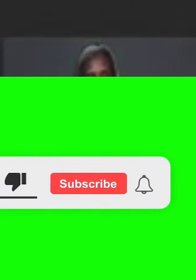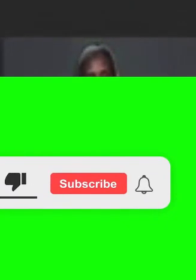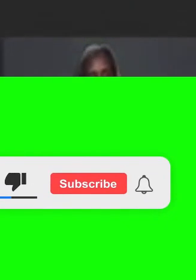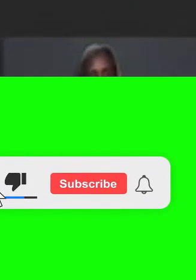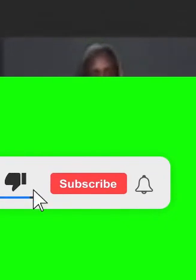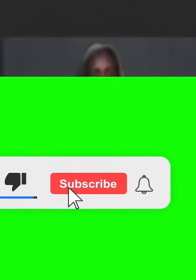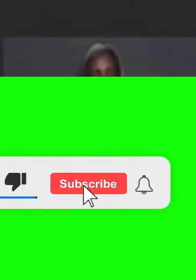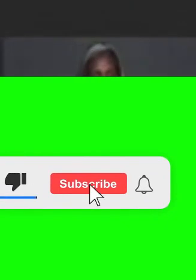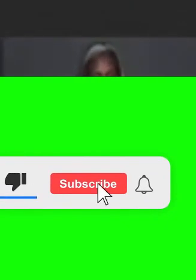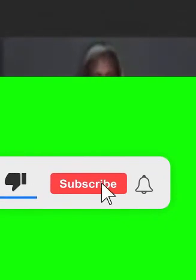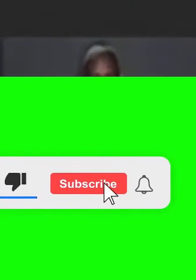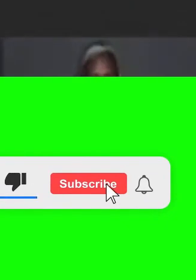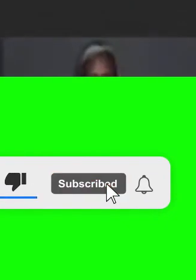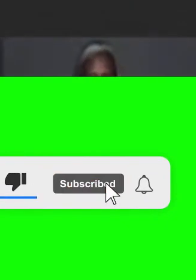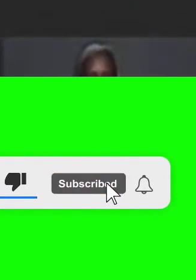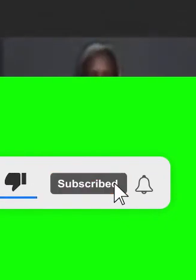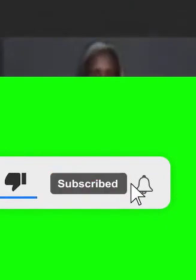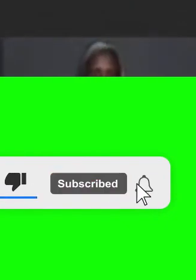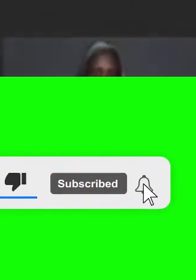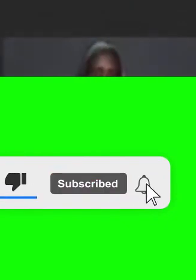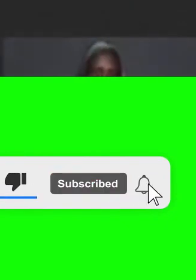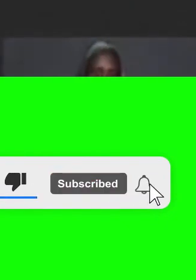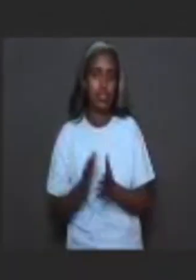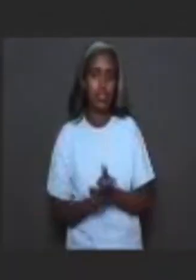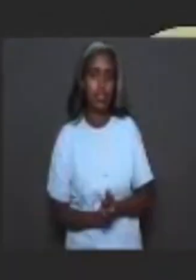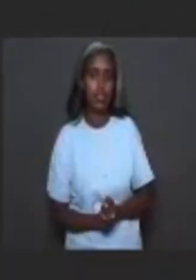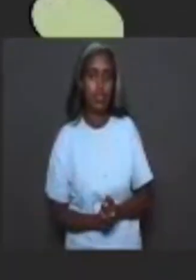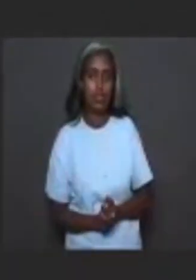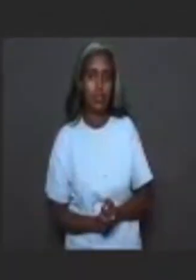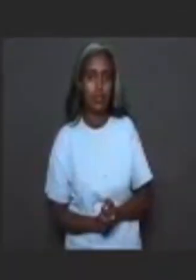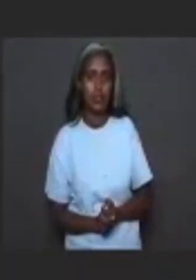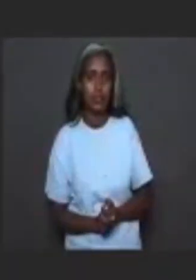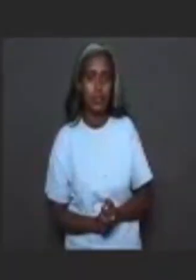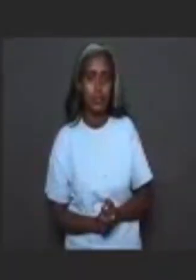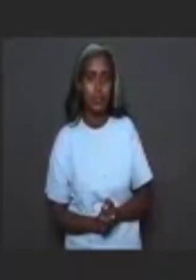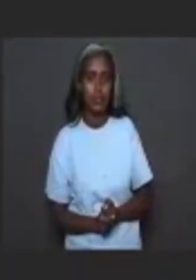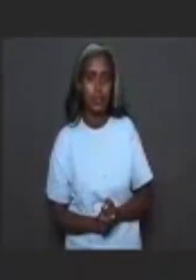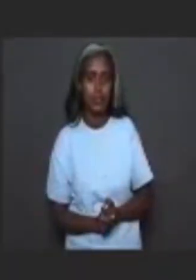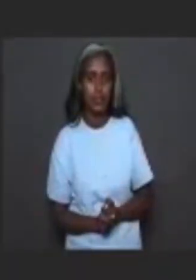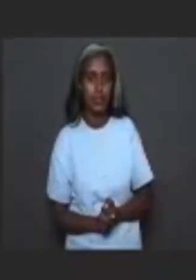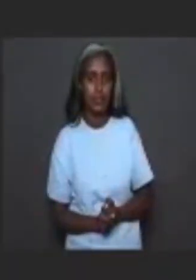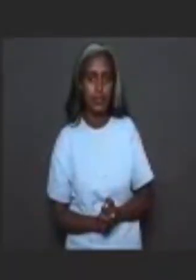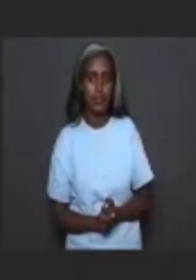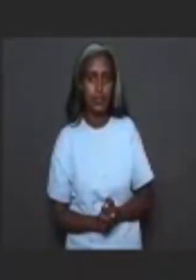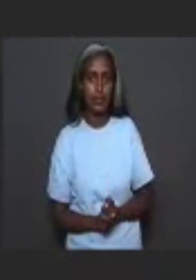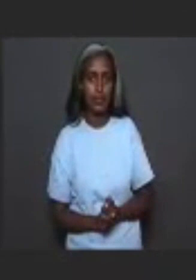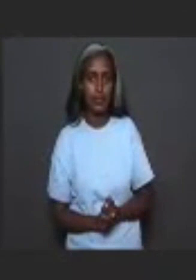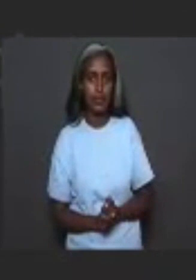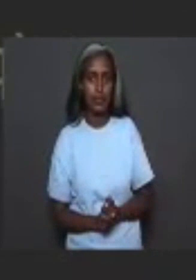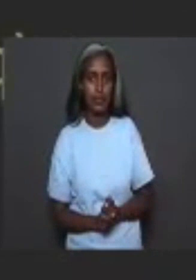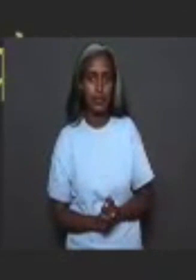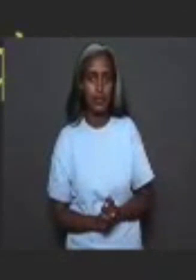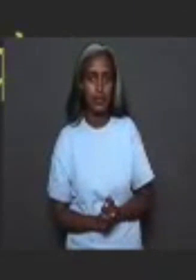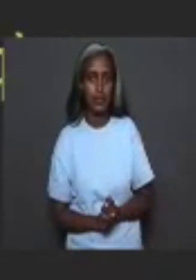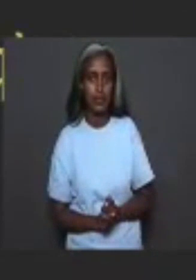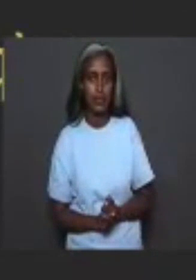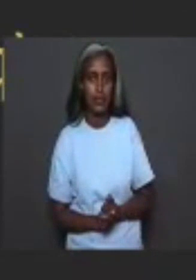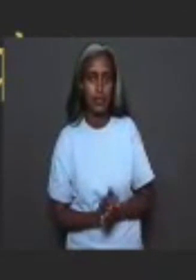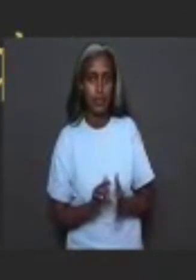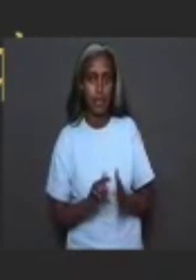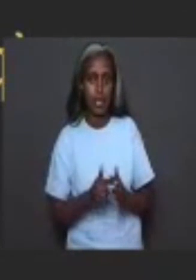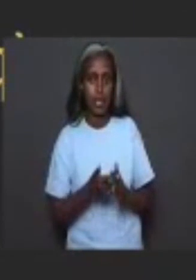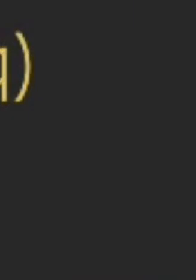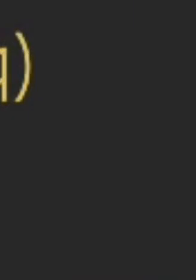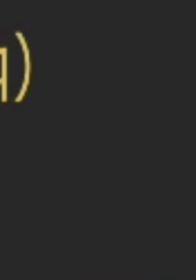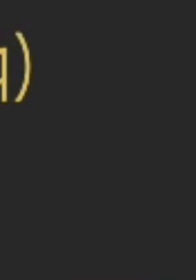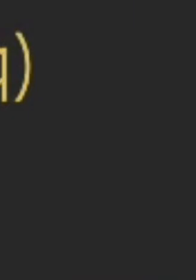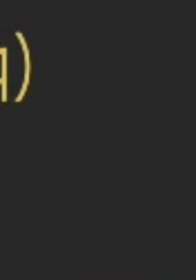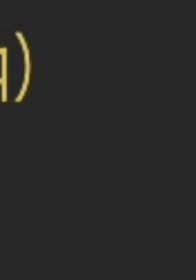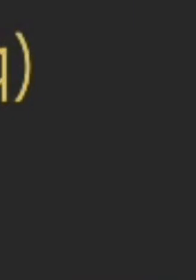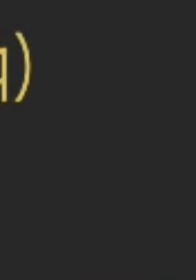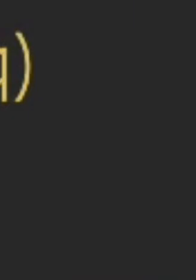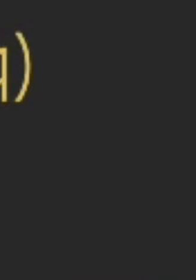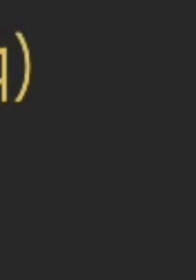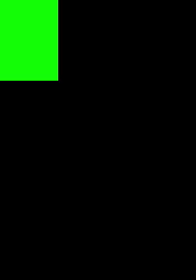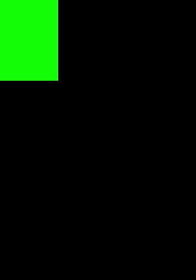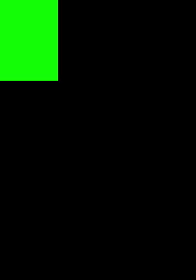Students, let's get ready. Begin.